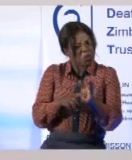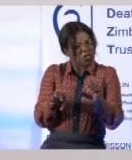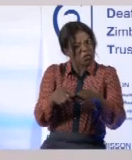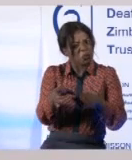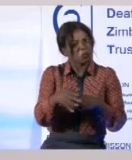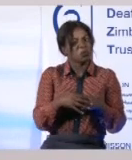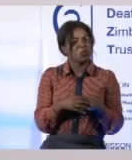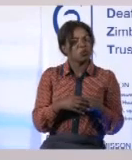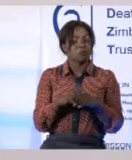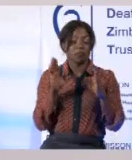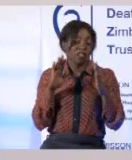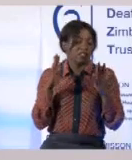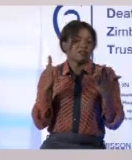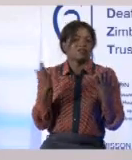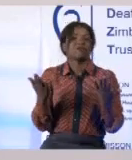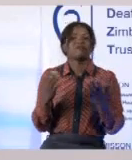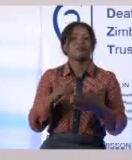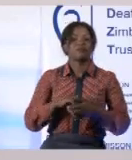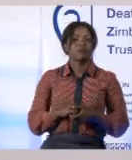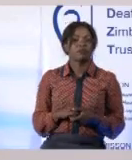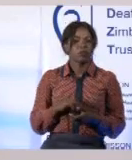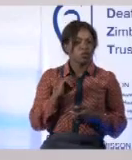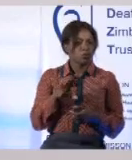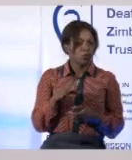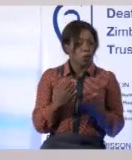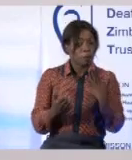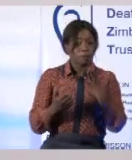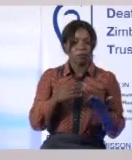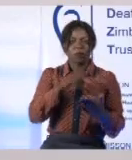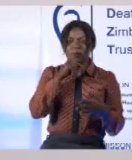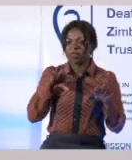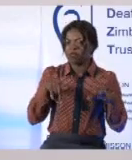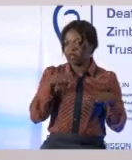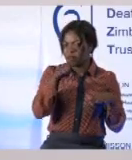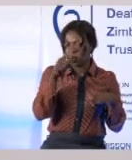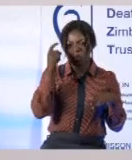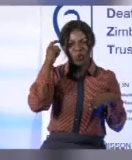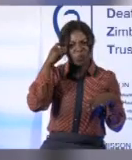What do you think would happen if they knew what you do for a living?